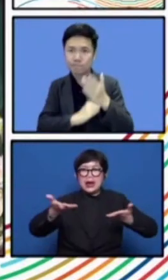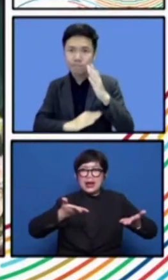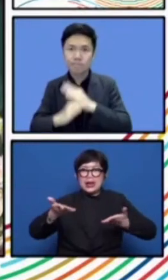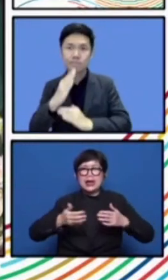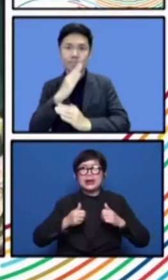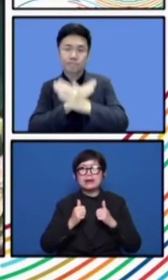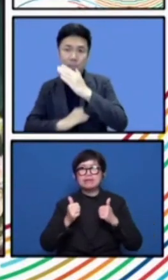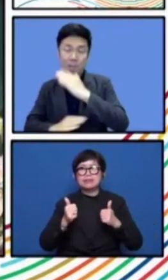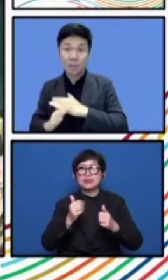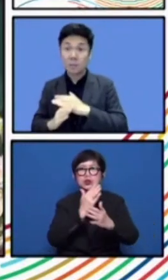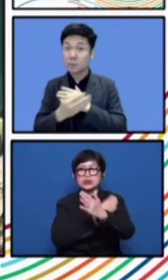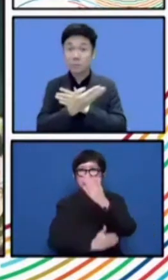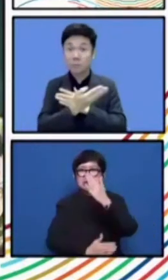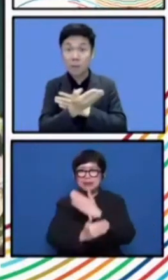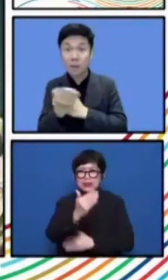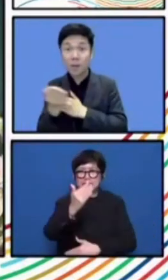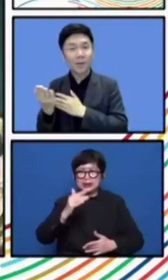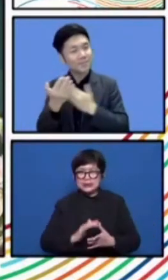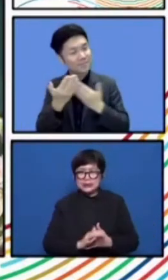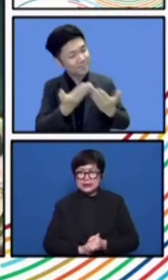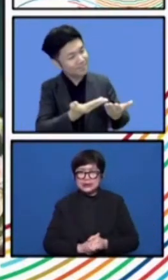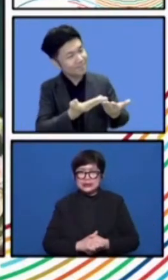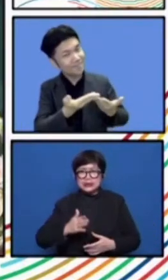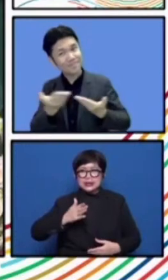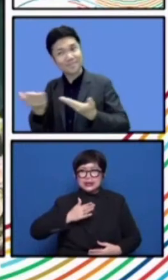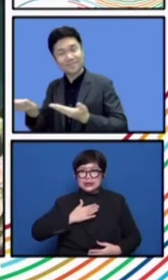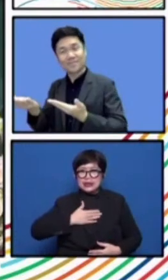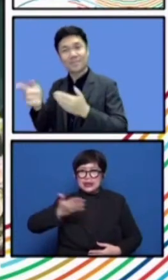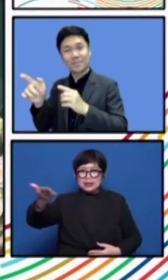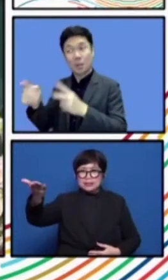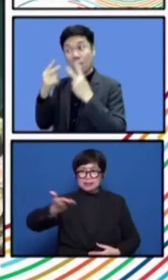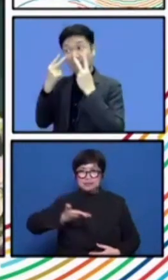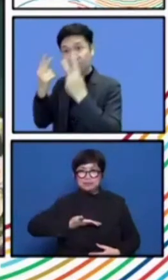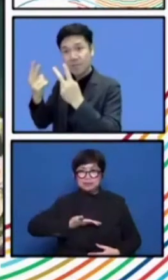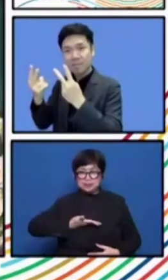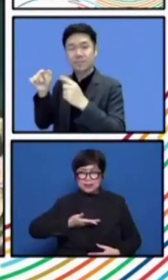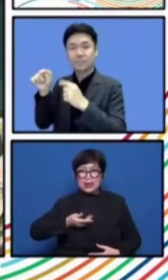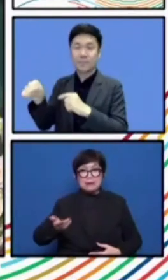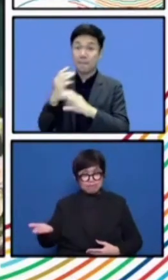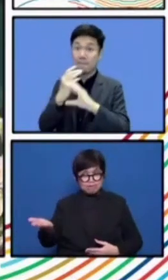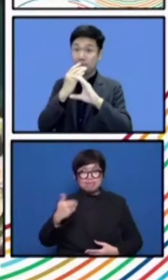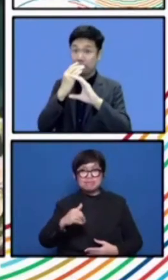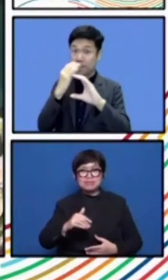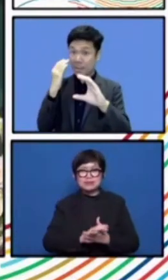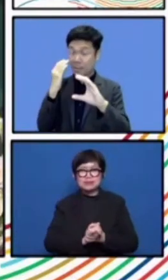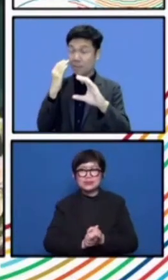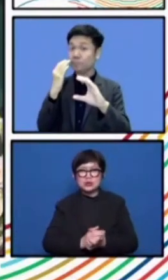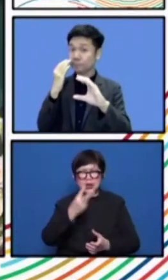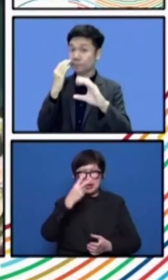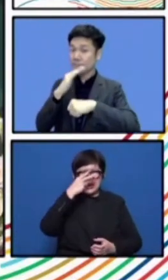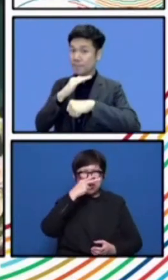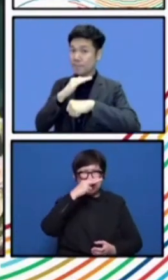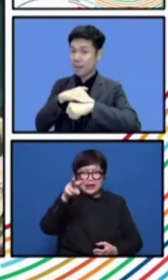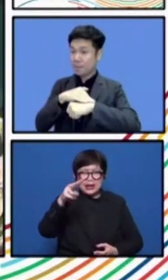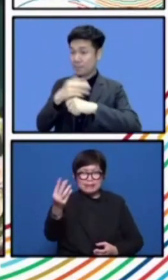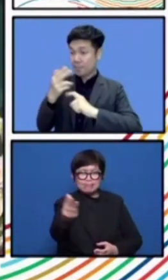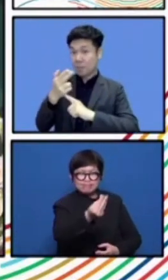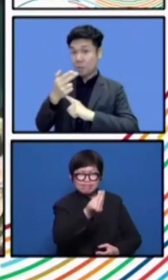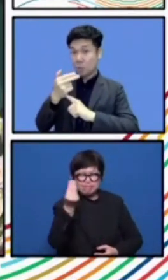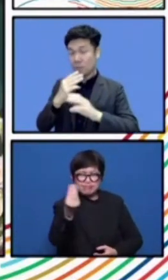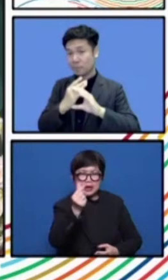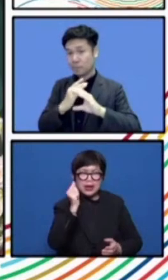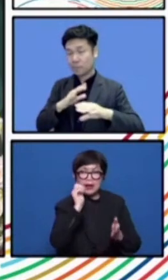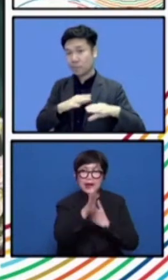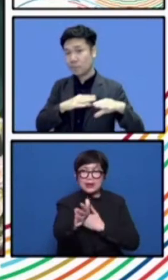delegates I encouraged to join the field with it the shuttle buses have been arranged to depart from the Fairmont Hotel and the three satellite hotels